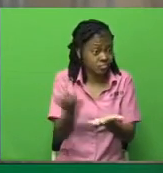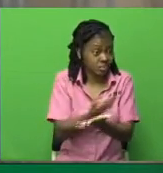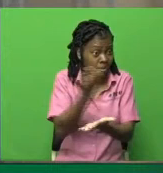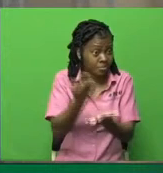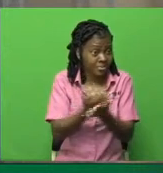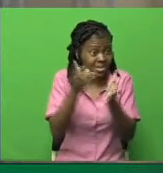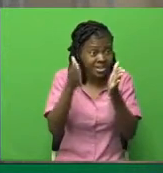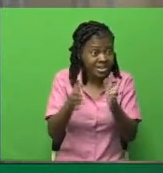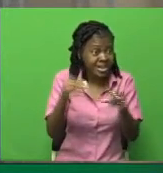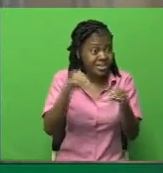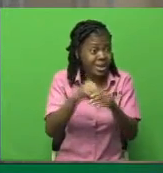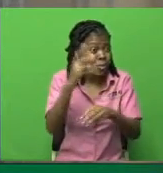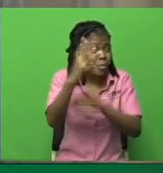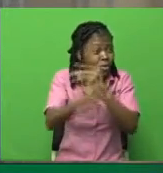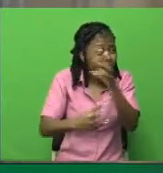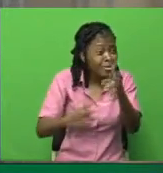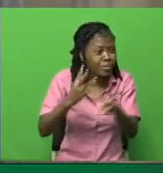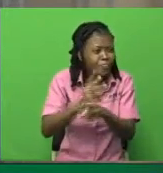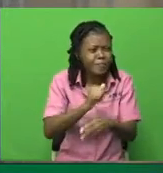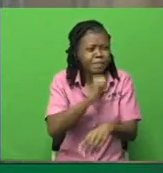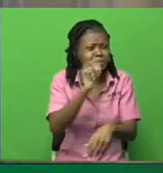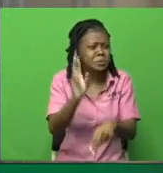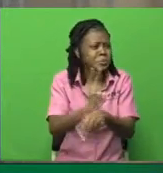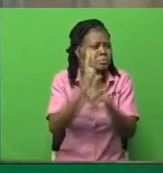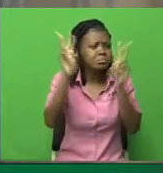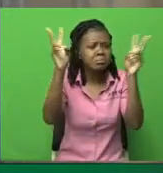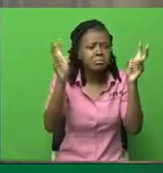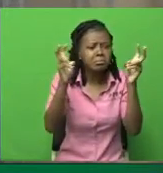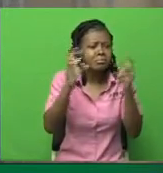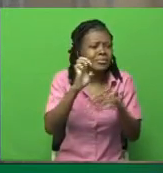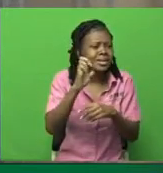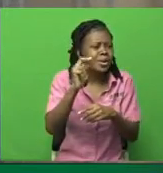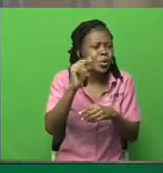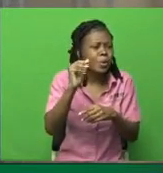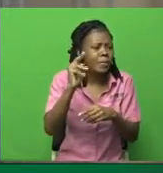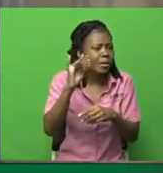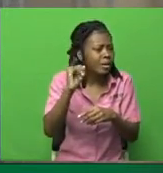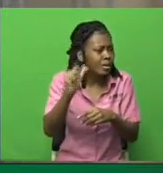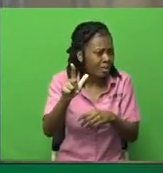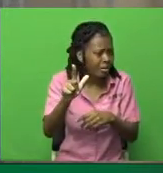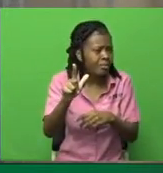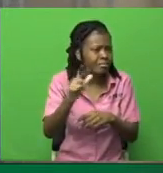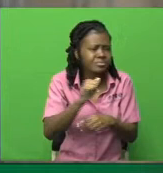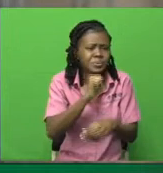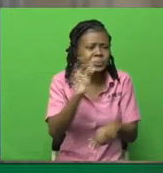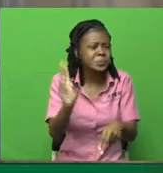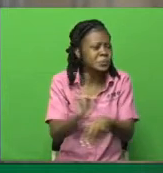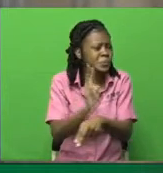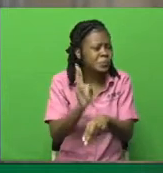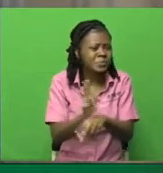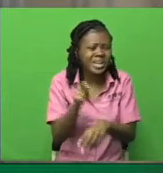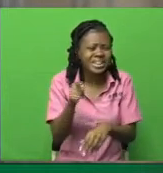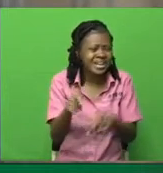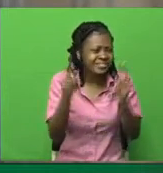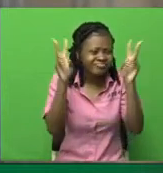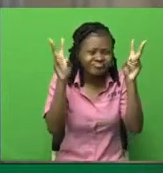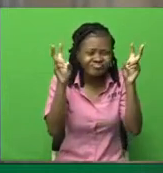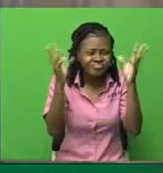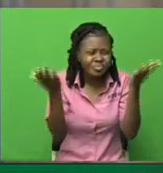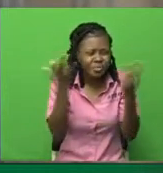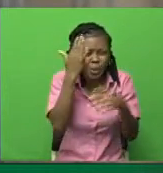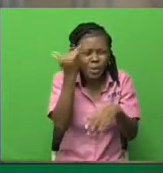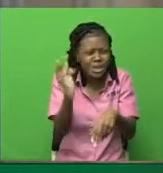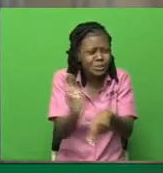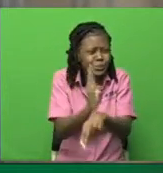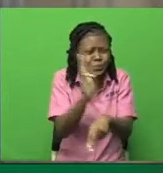to evaluate performance and determine the economy's way forward what's the use of this methodology and attempt to mislead